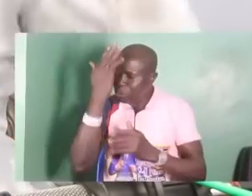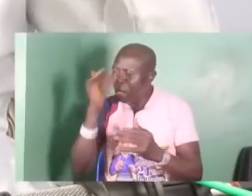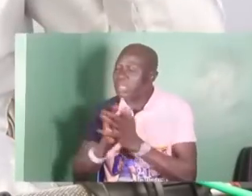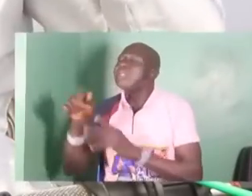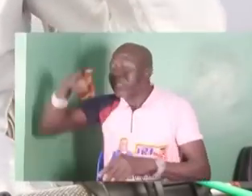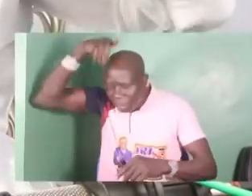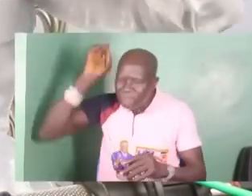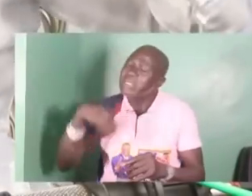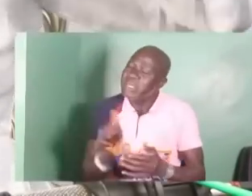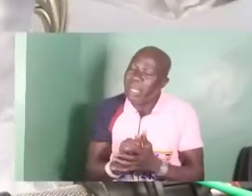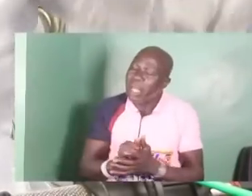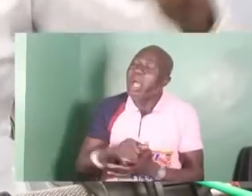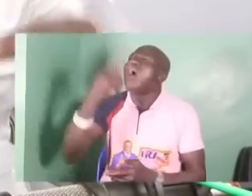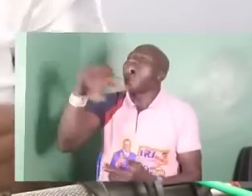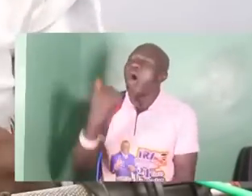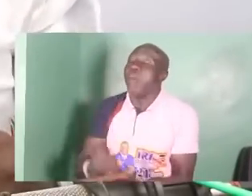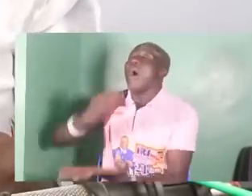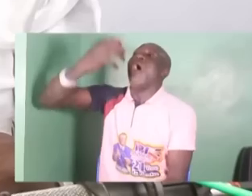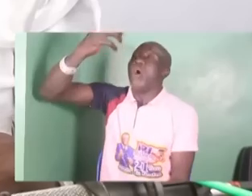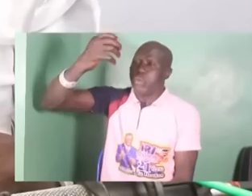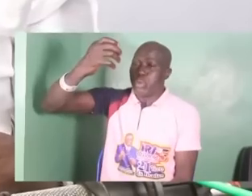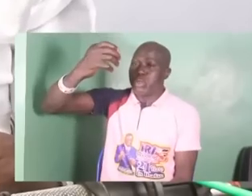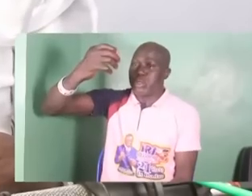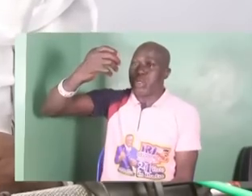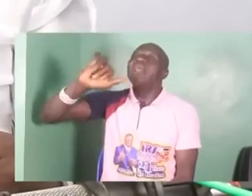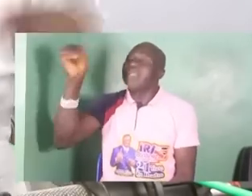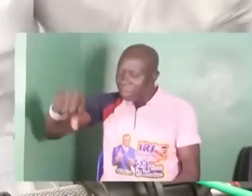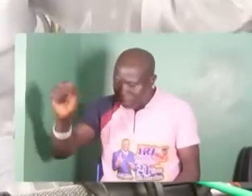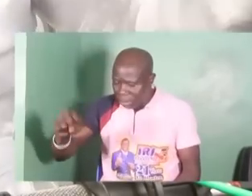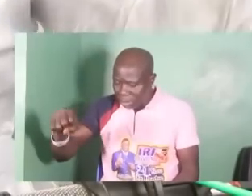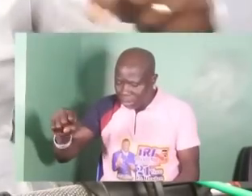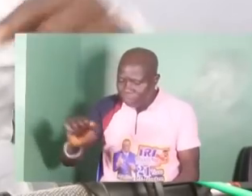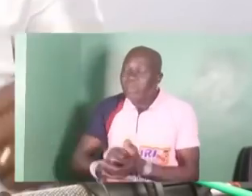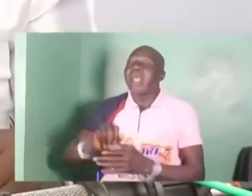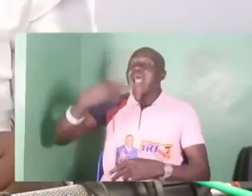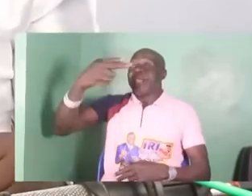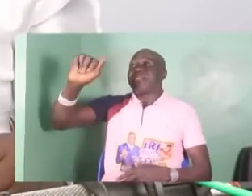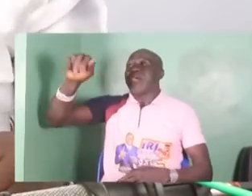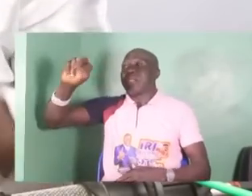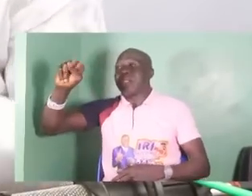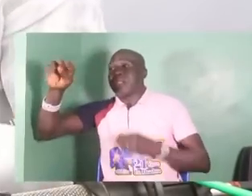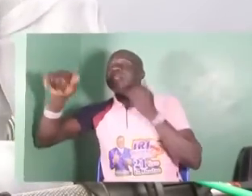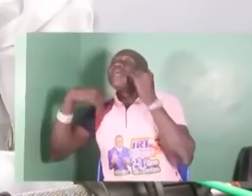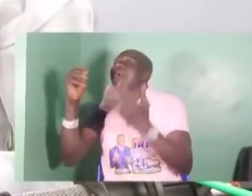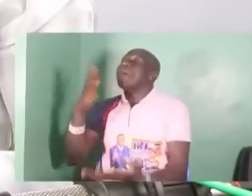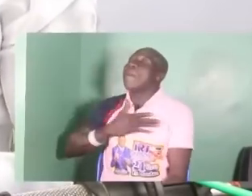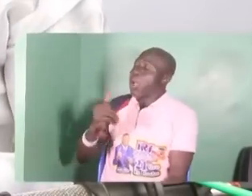command. Let there be light. Immediately, there was light. There's no one can query God when he